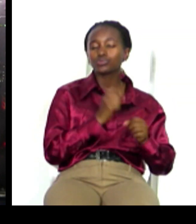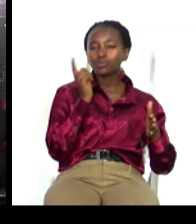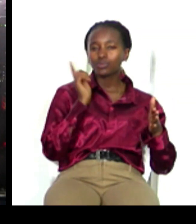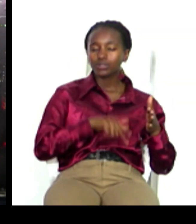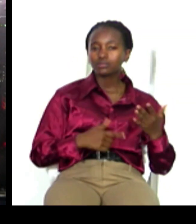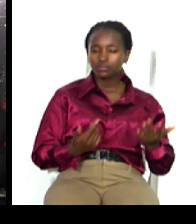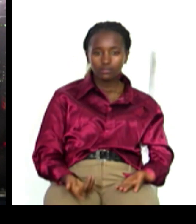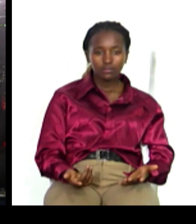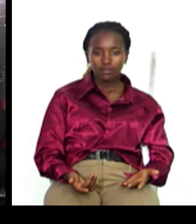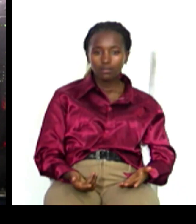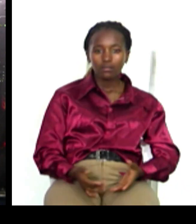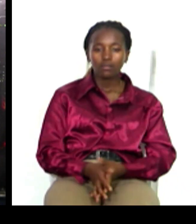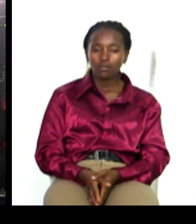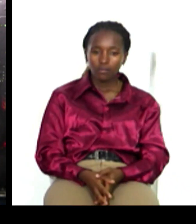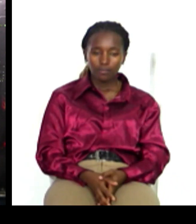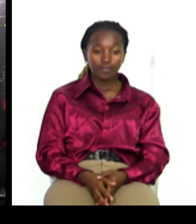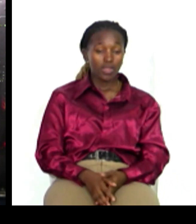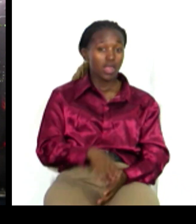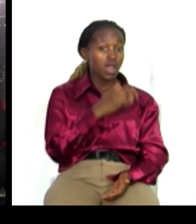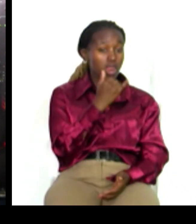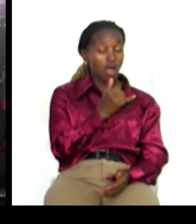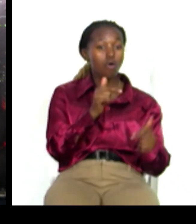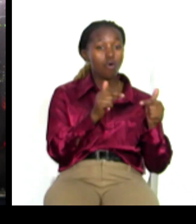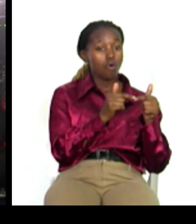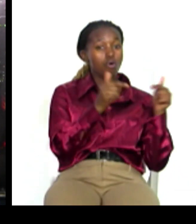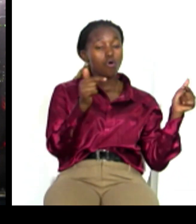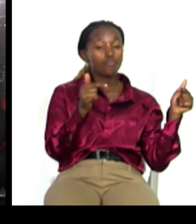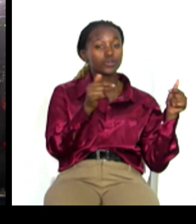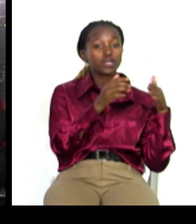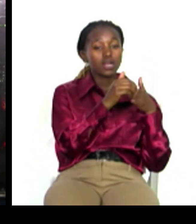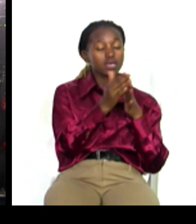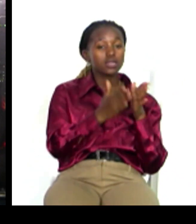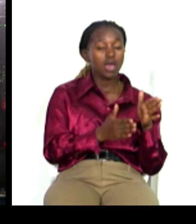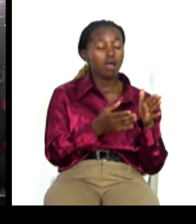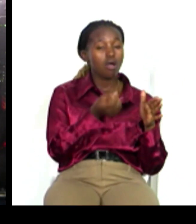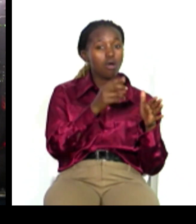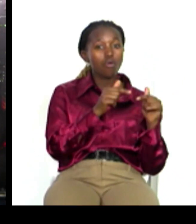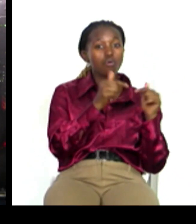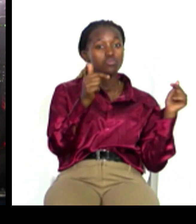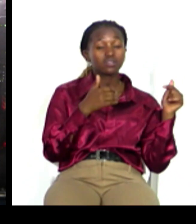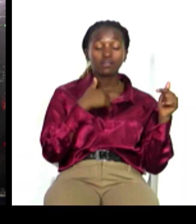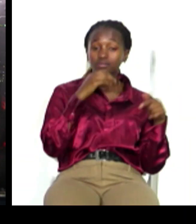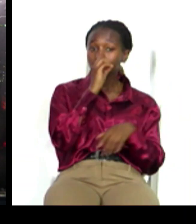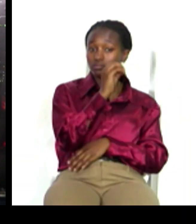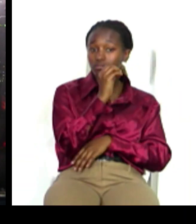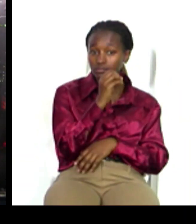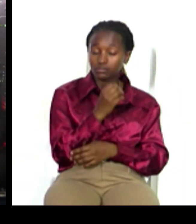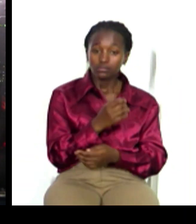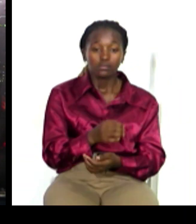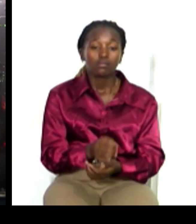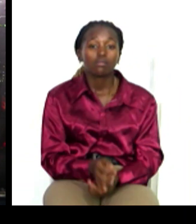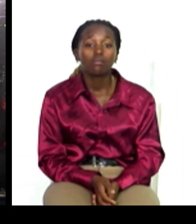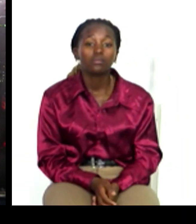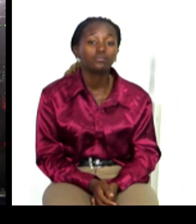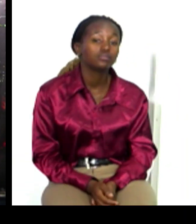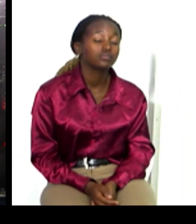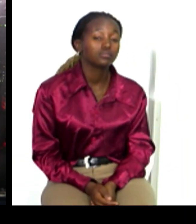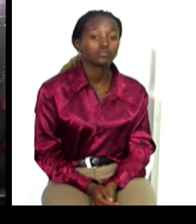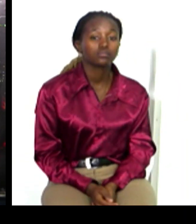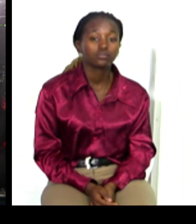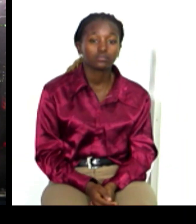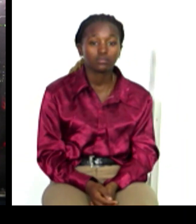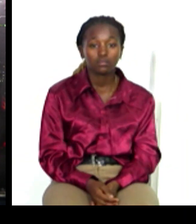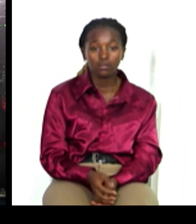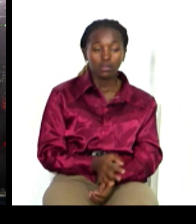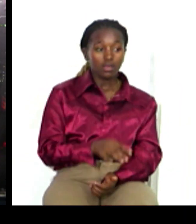now we don't have our opposition. We don't have opposition. Yes. We don't have. There's no opposition. The